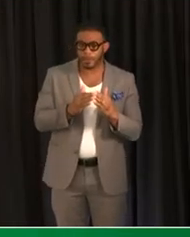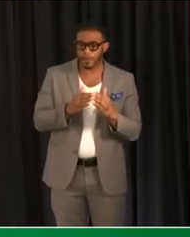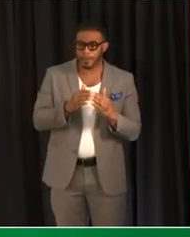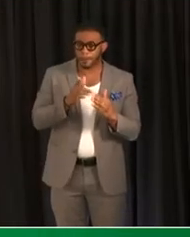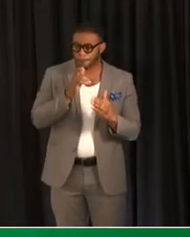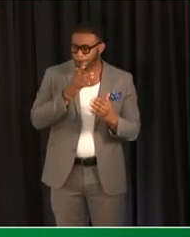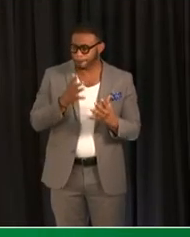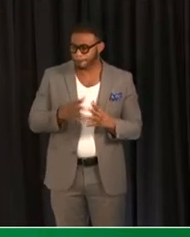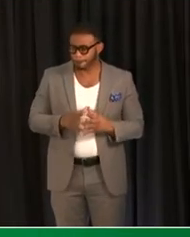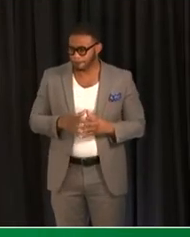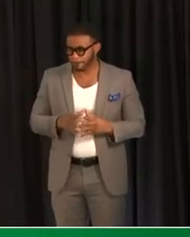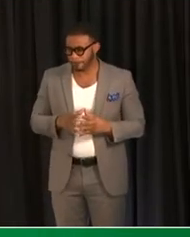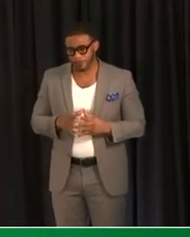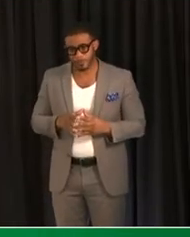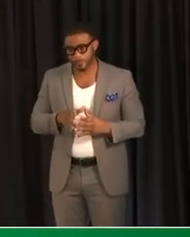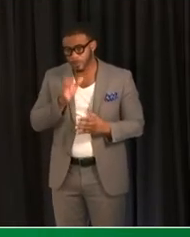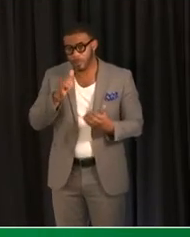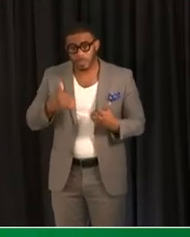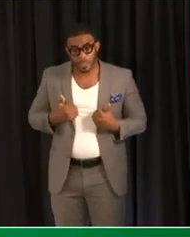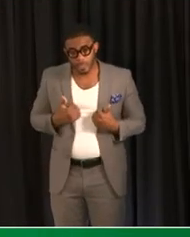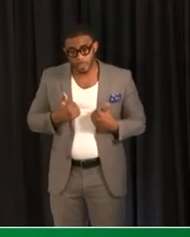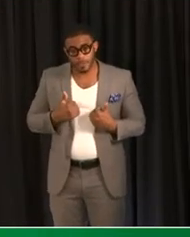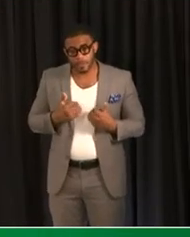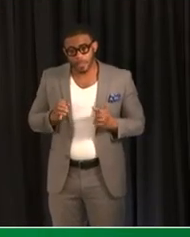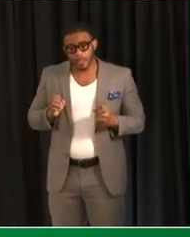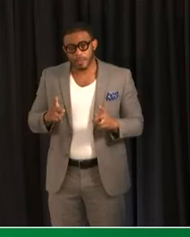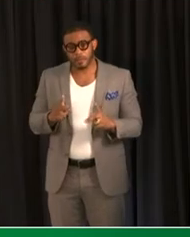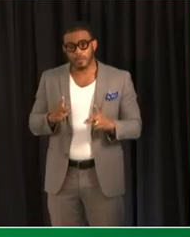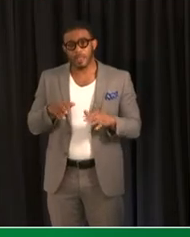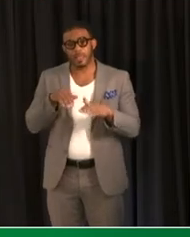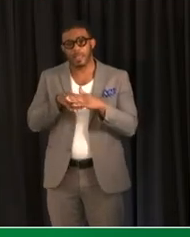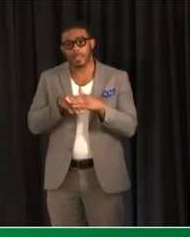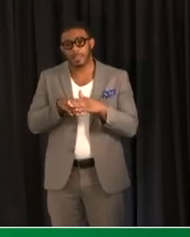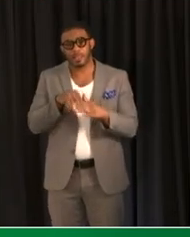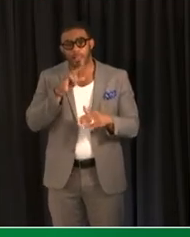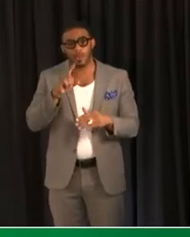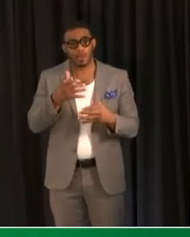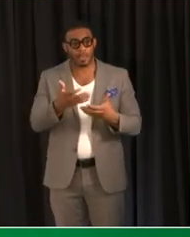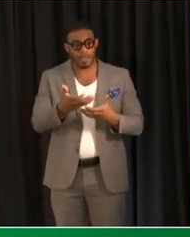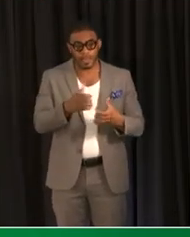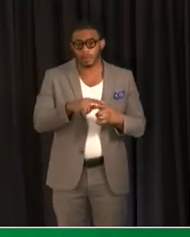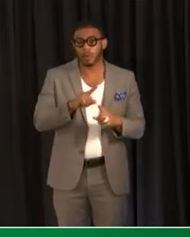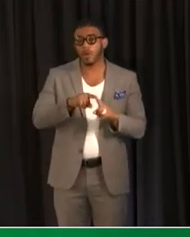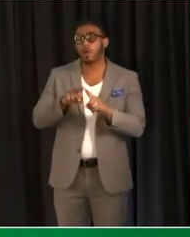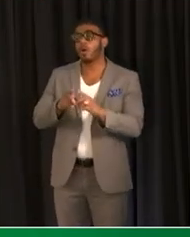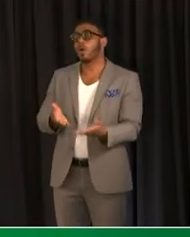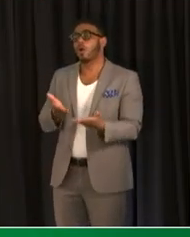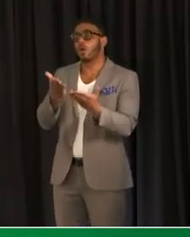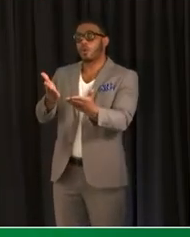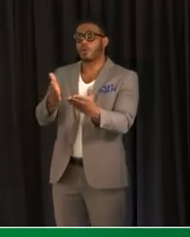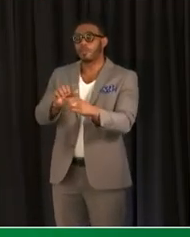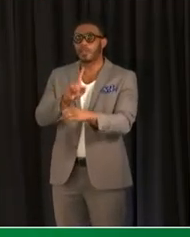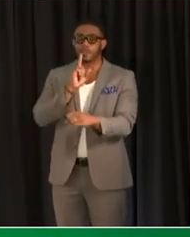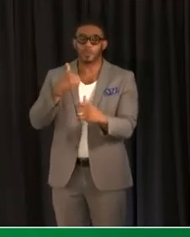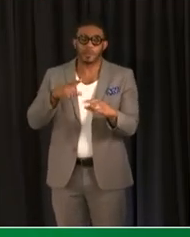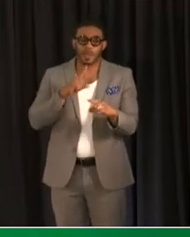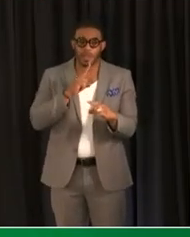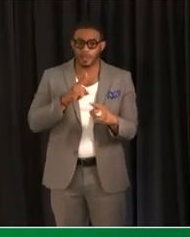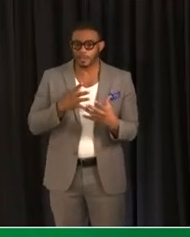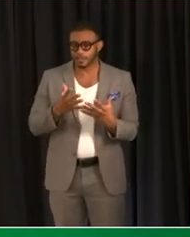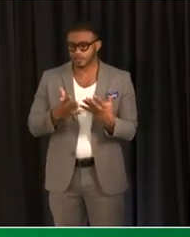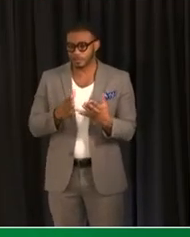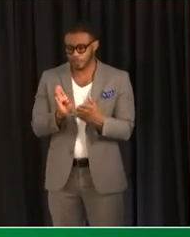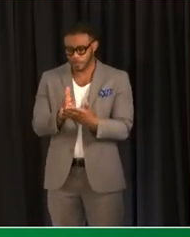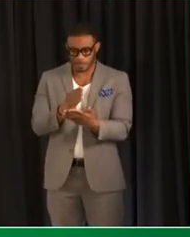communities who don't have, the opportunity, access, and not only engage them, but then offer and make sure we